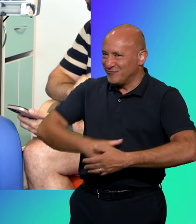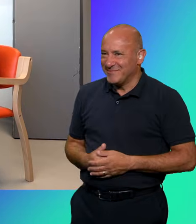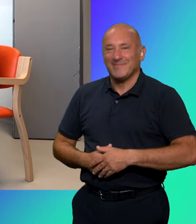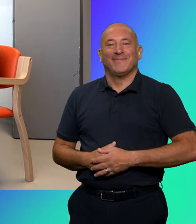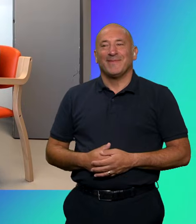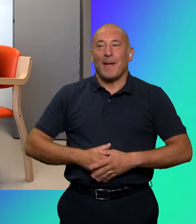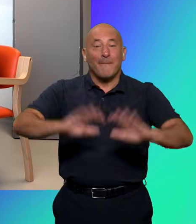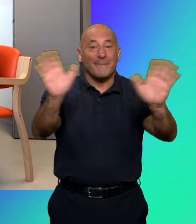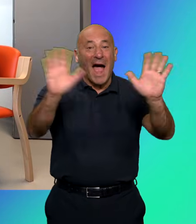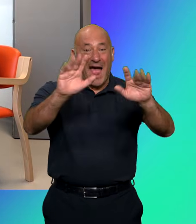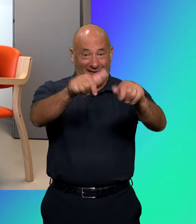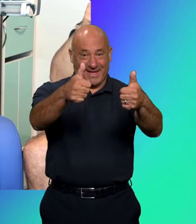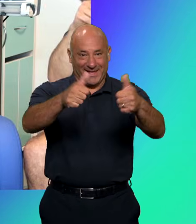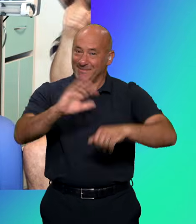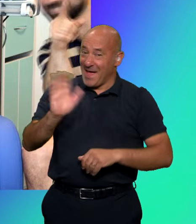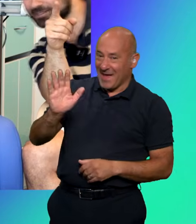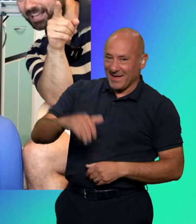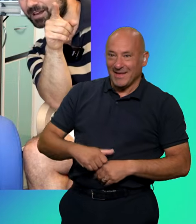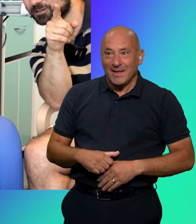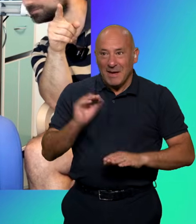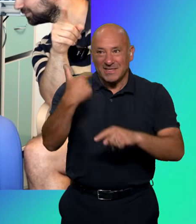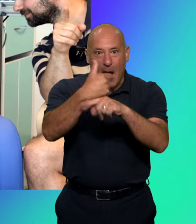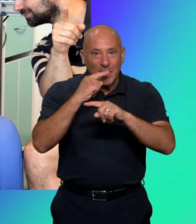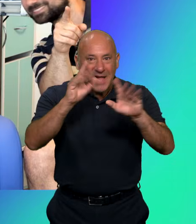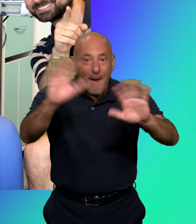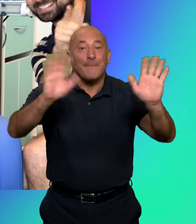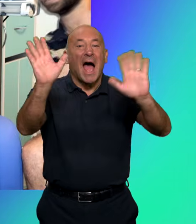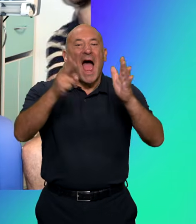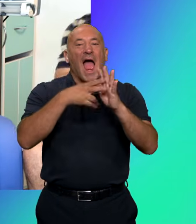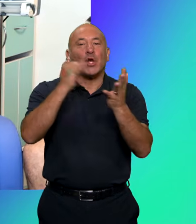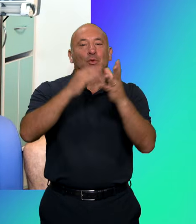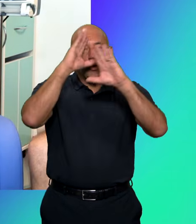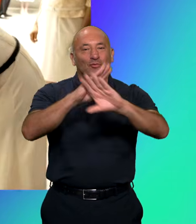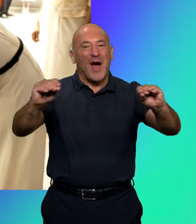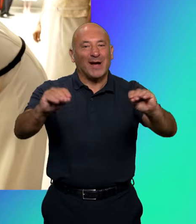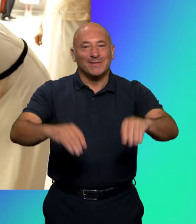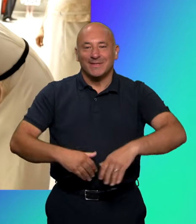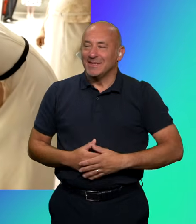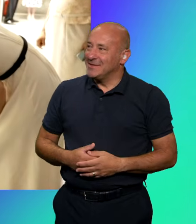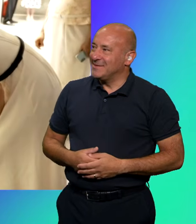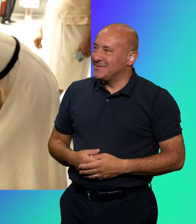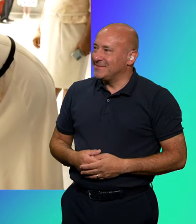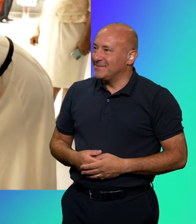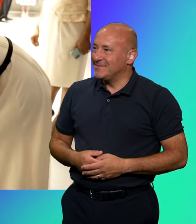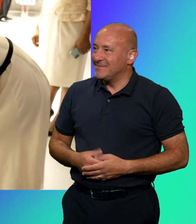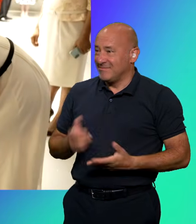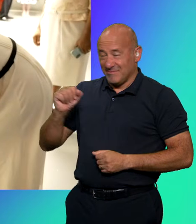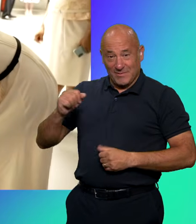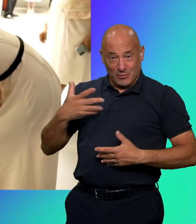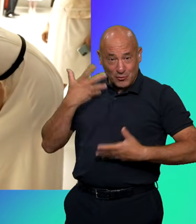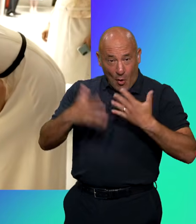mate. Bye, Newsround. Bye, Newsround. You've got to tell that camera. Bye, Newsround. And now, thanks to his